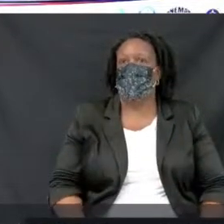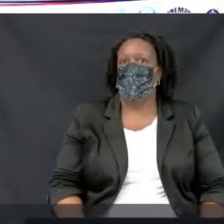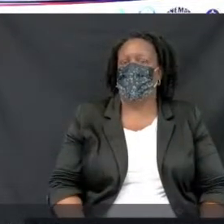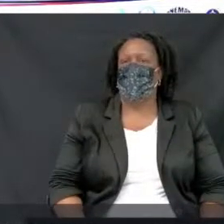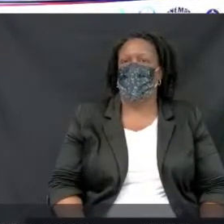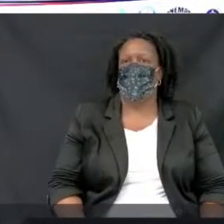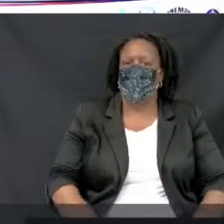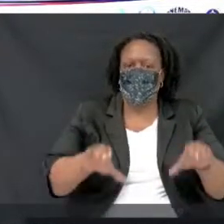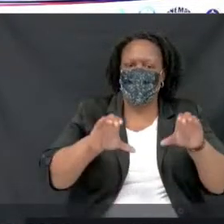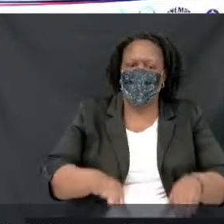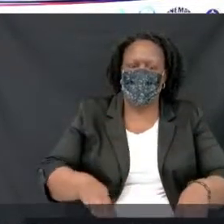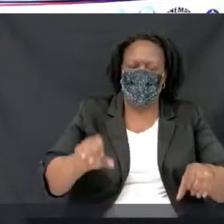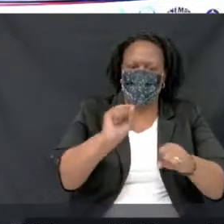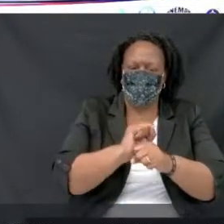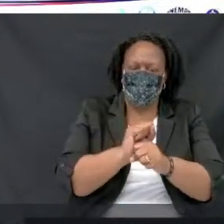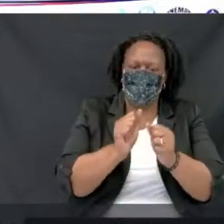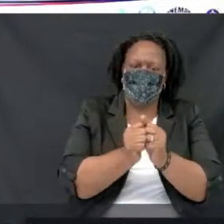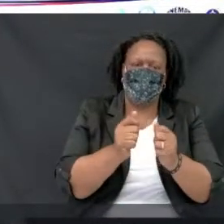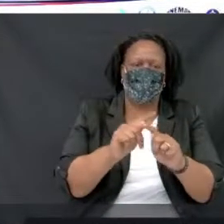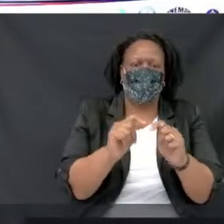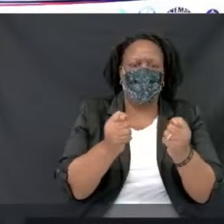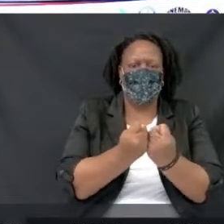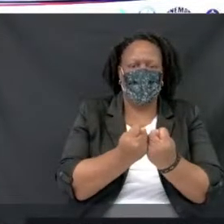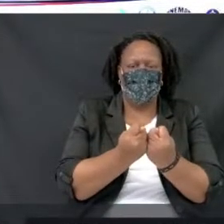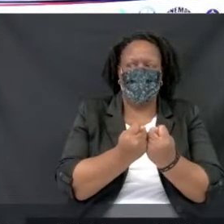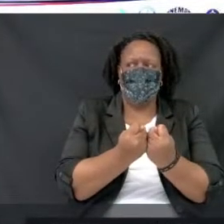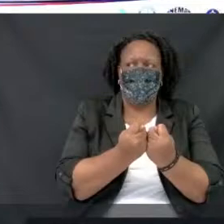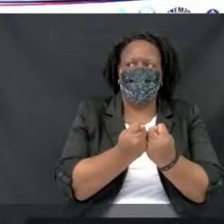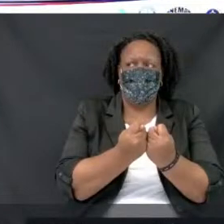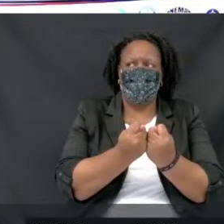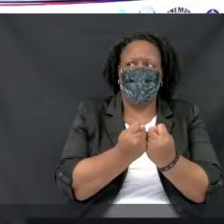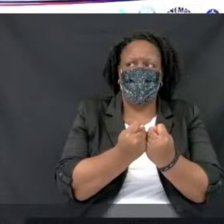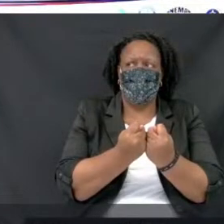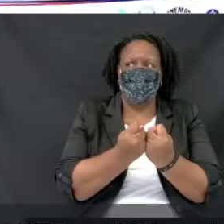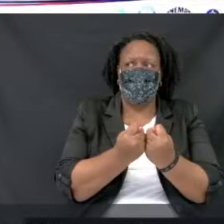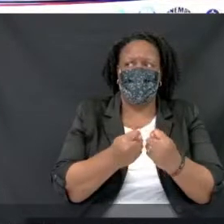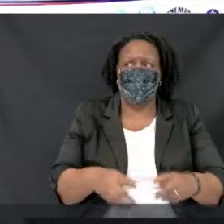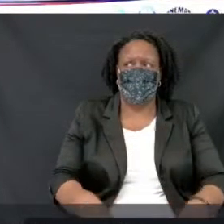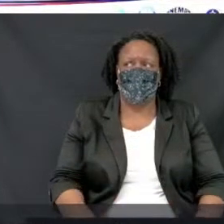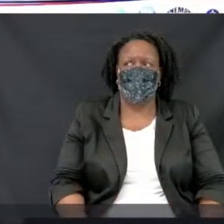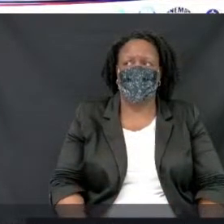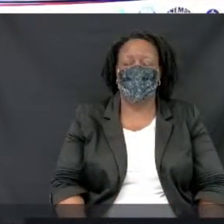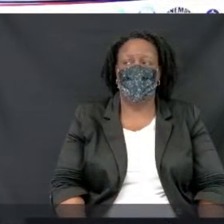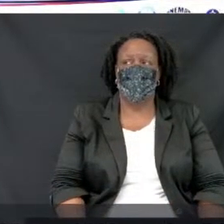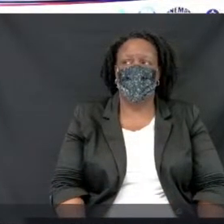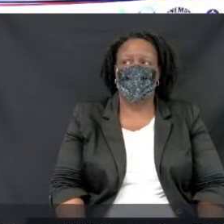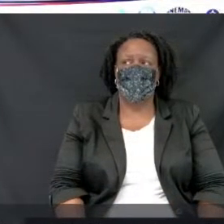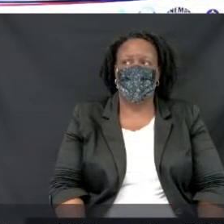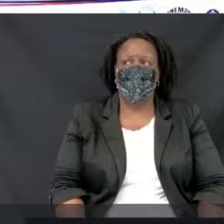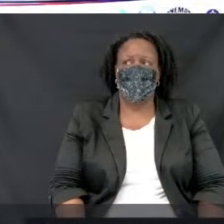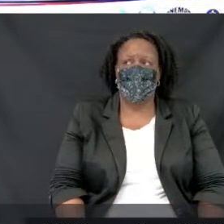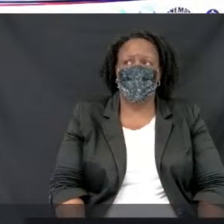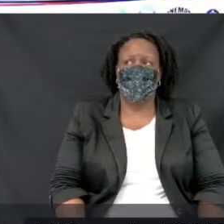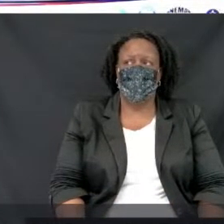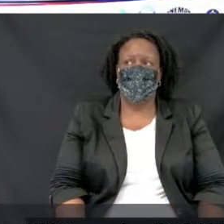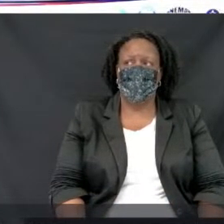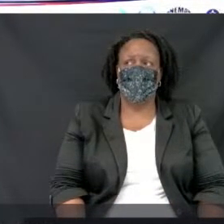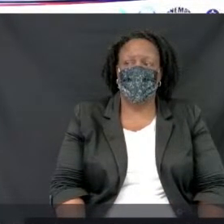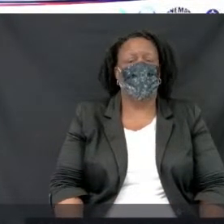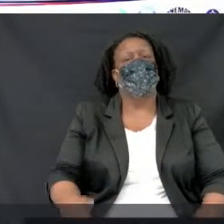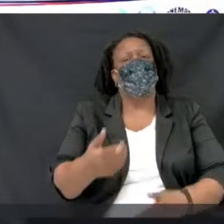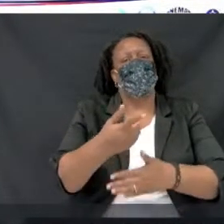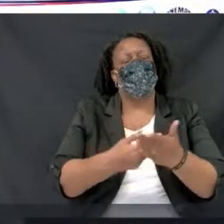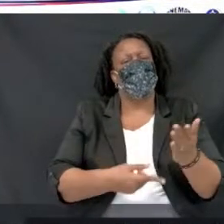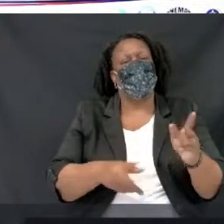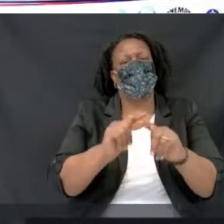Task Force? So it says subject to the provision of the Section 3, the National COVID-19 Task